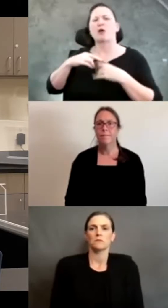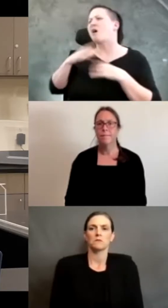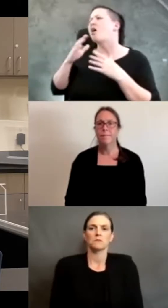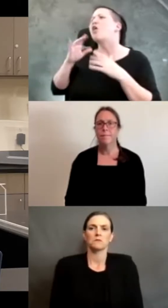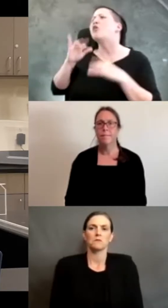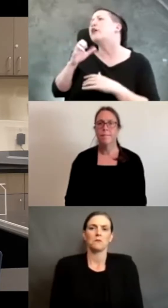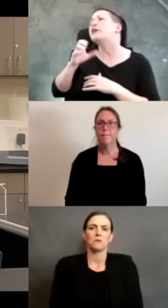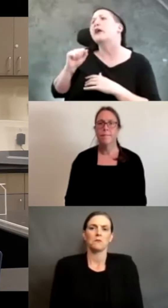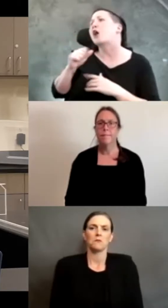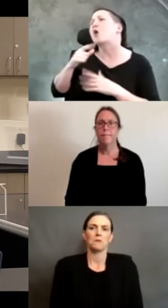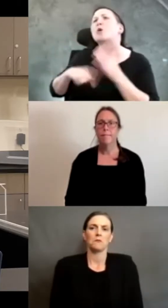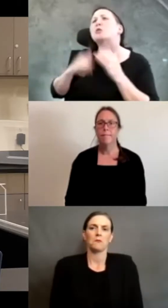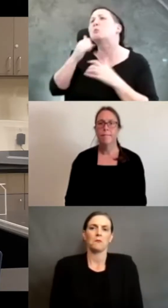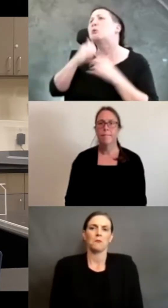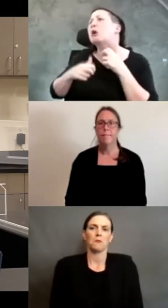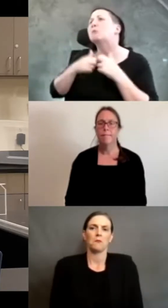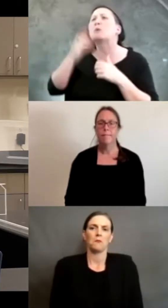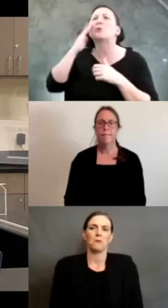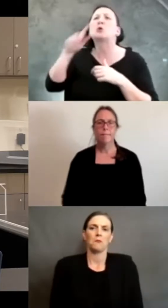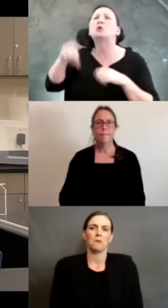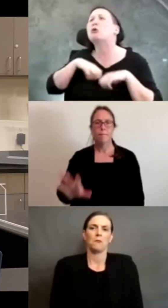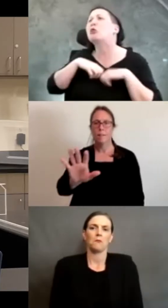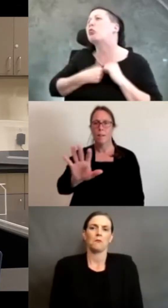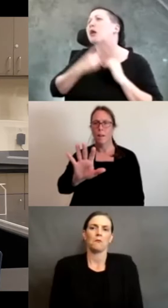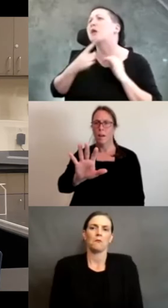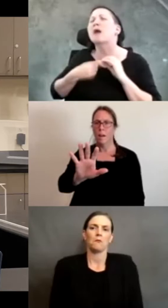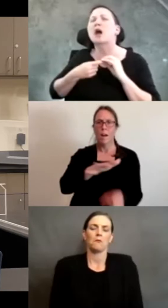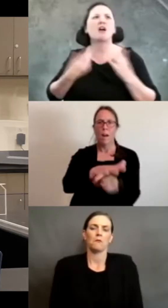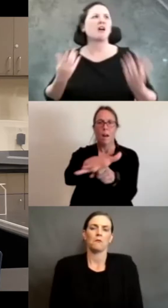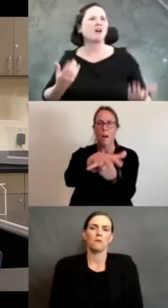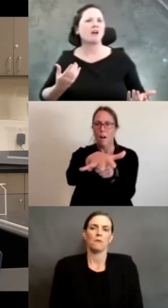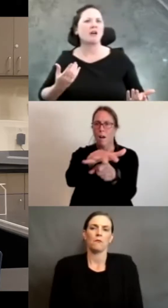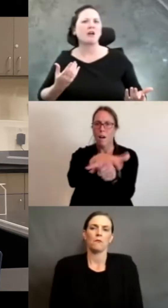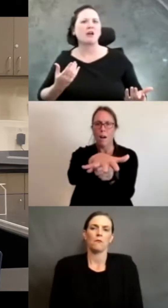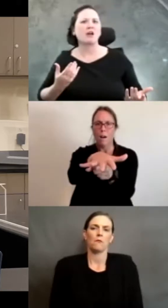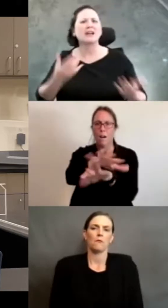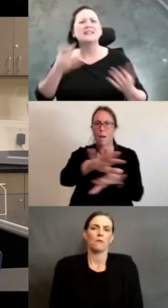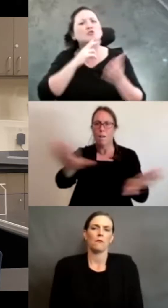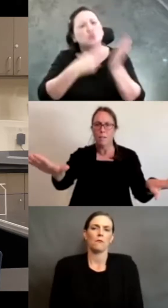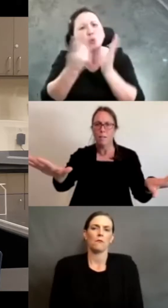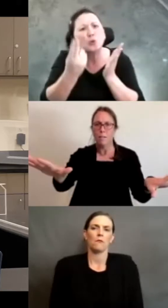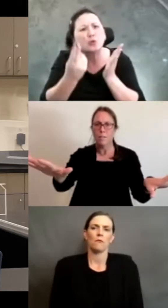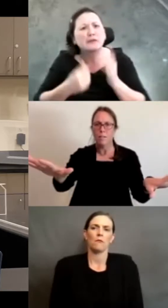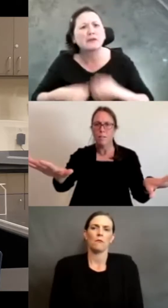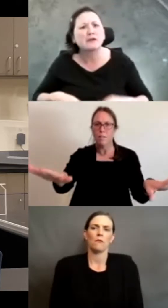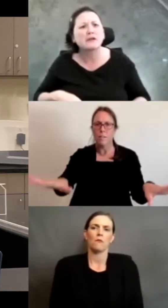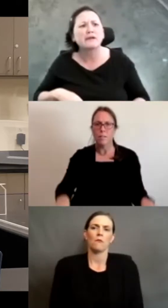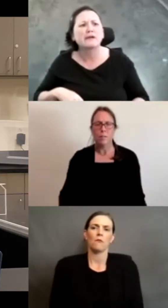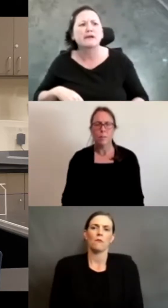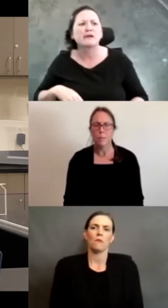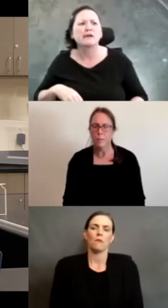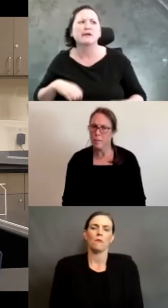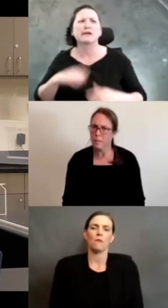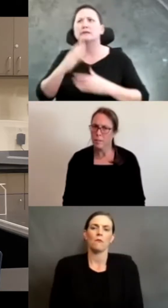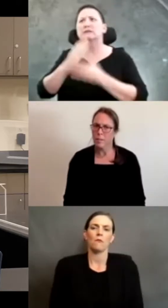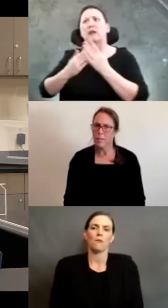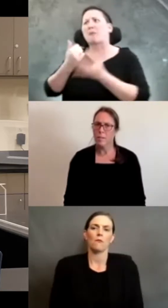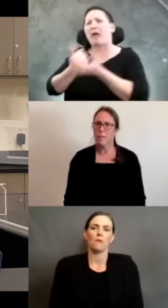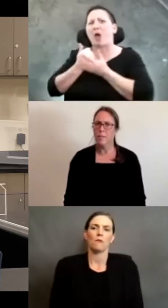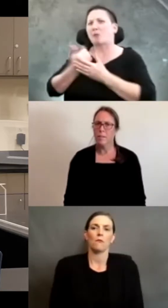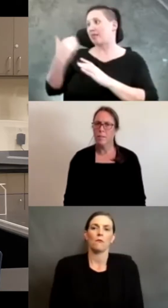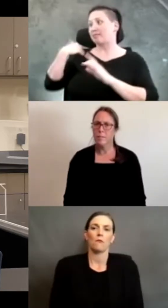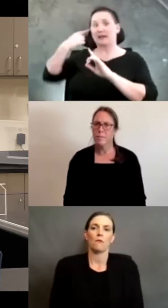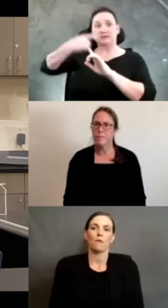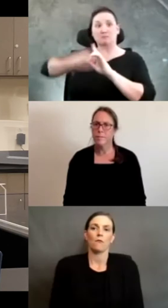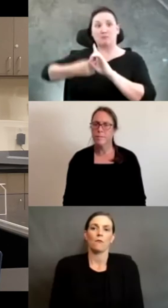know you're broken up. That's enough, Brad. It's the truth. Some help. Last month, after what happened